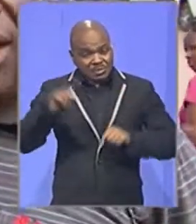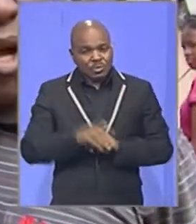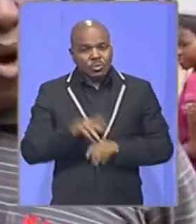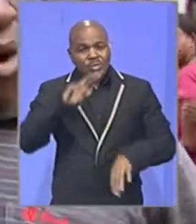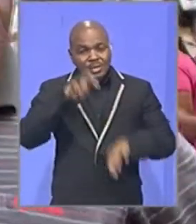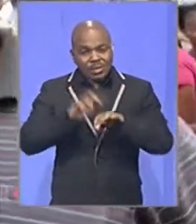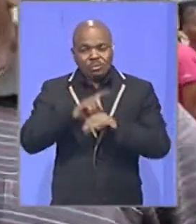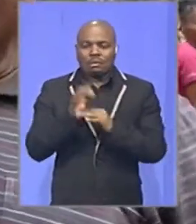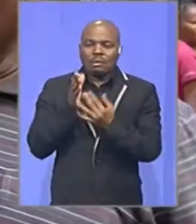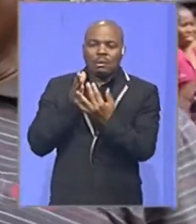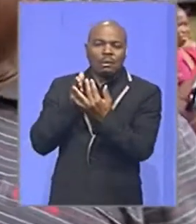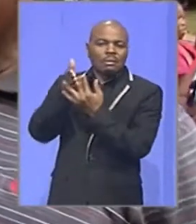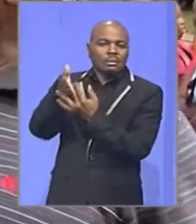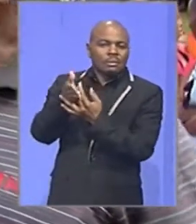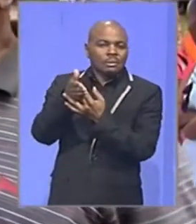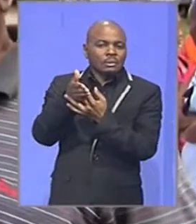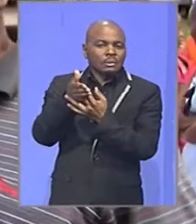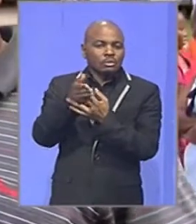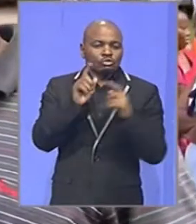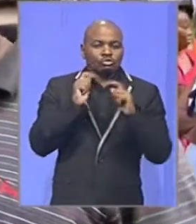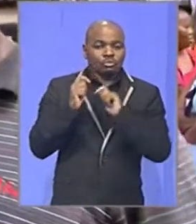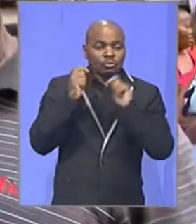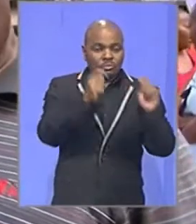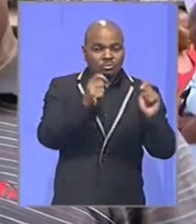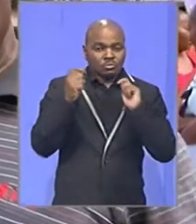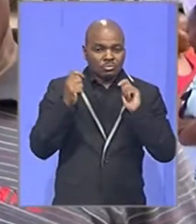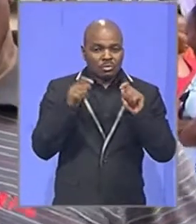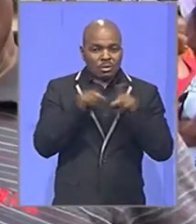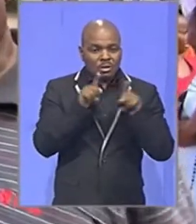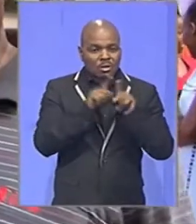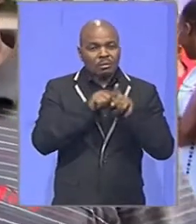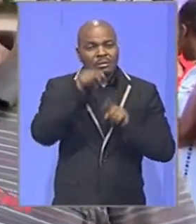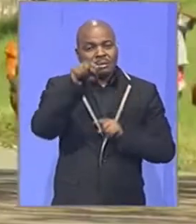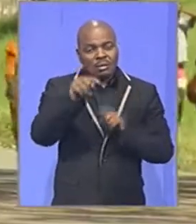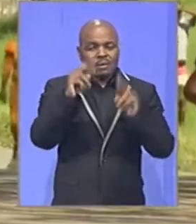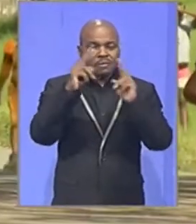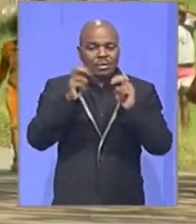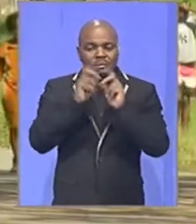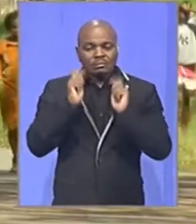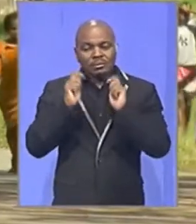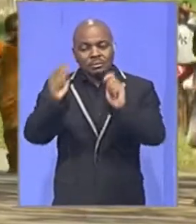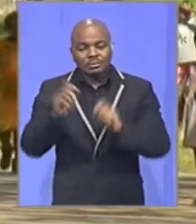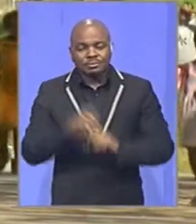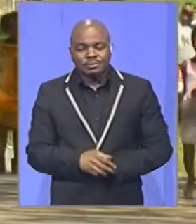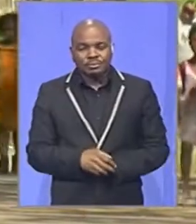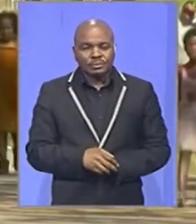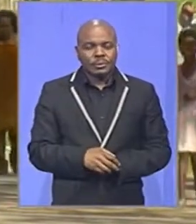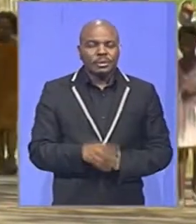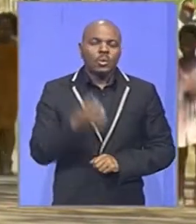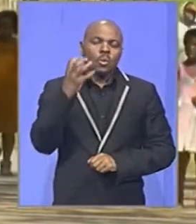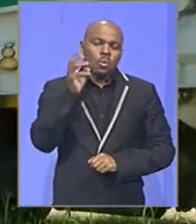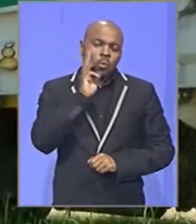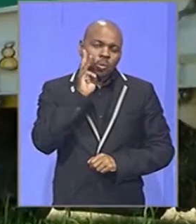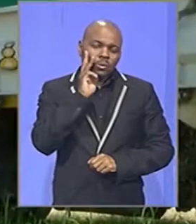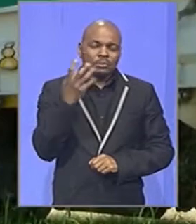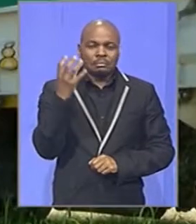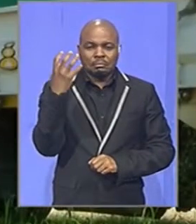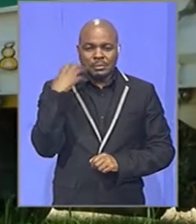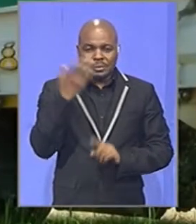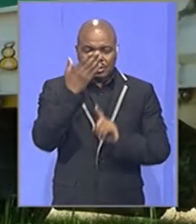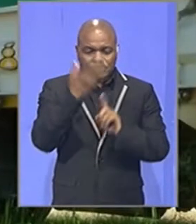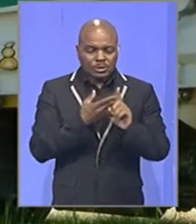access of transport into the interior of the village. Tona ya Merero ya Meetse Mchunu o re batla netefatša